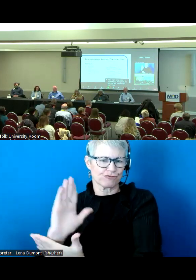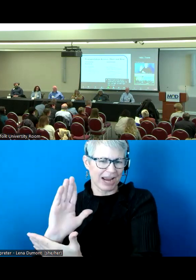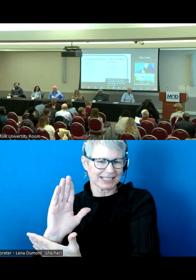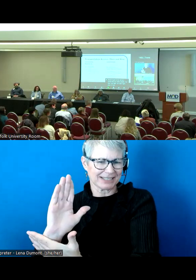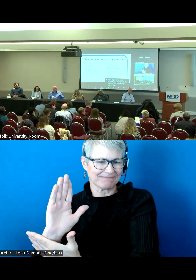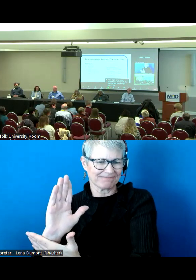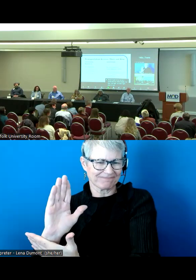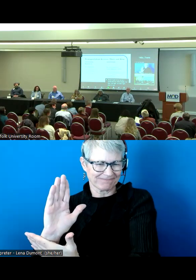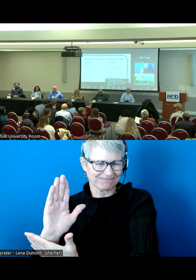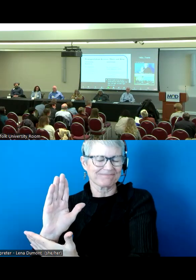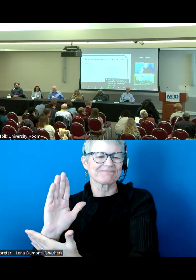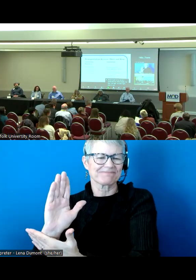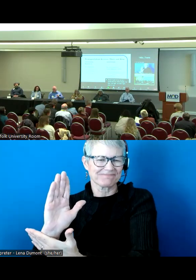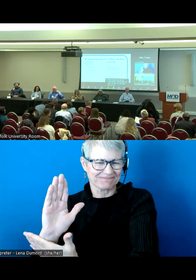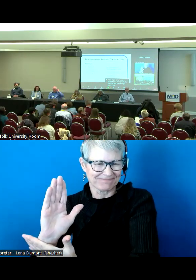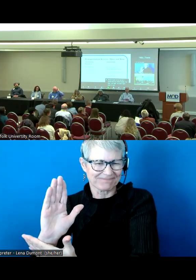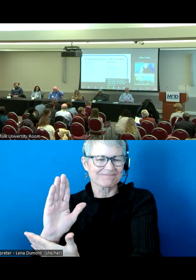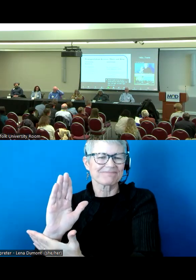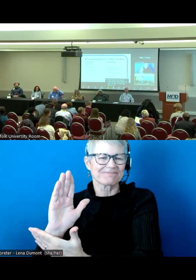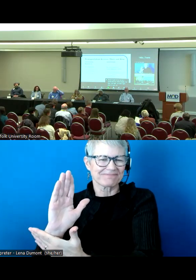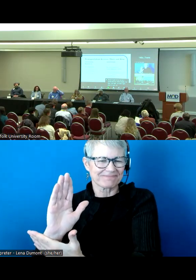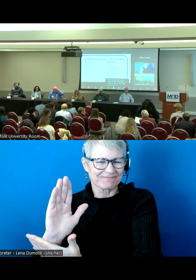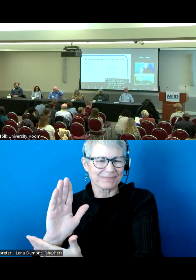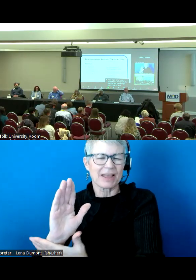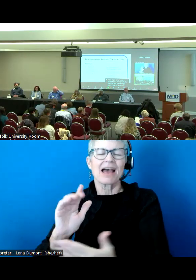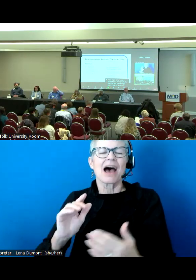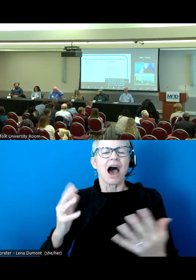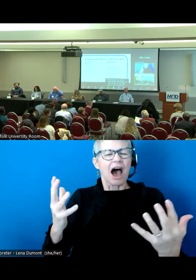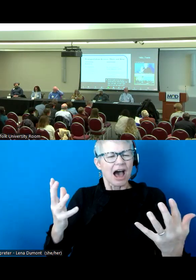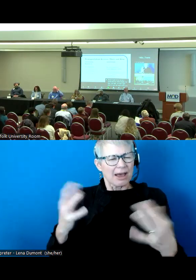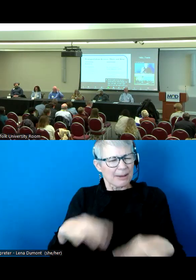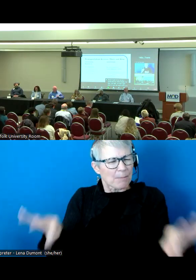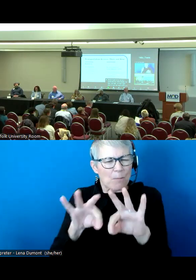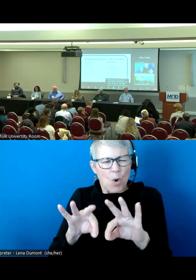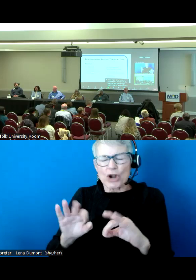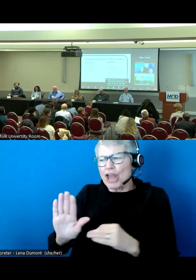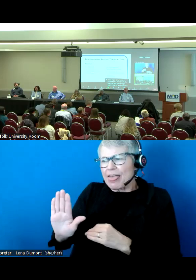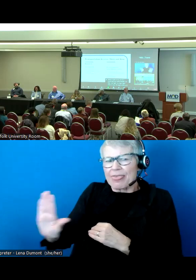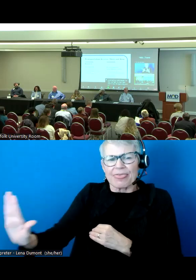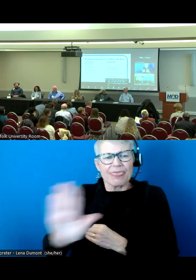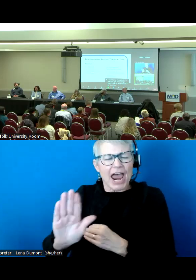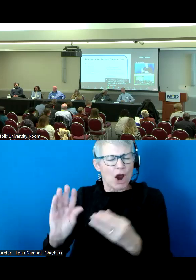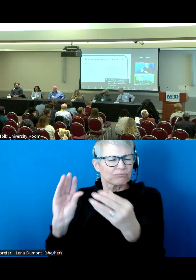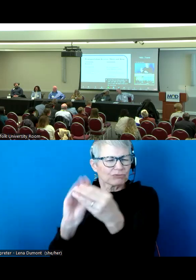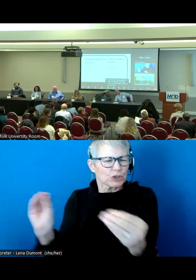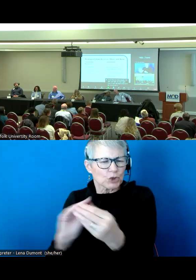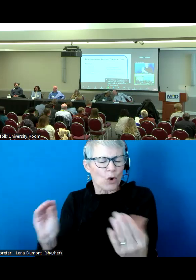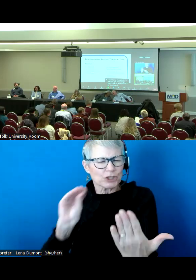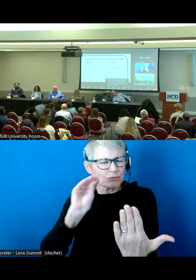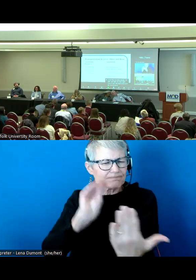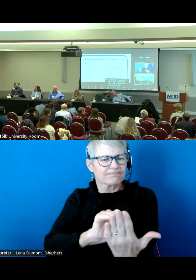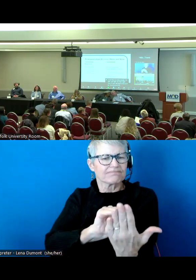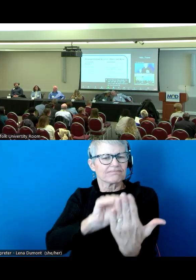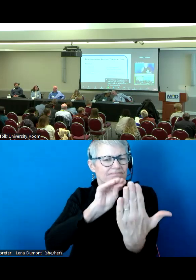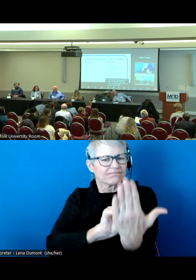a message on his voicemail so that we could document this. And what participating